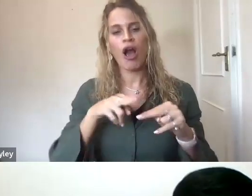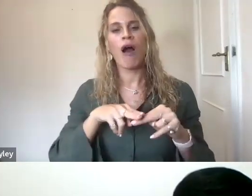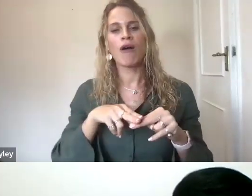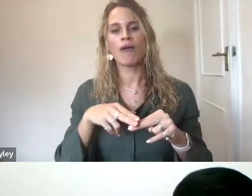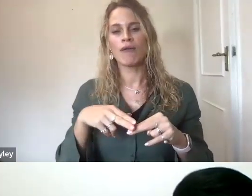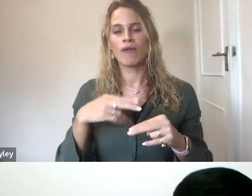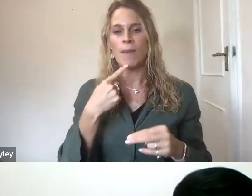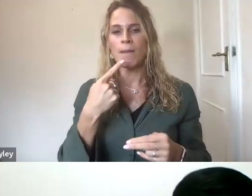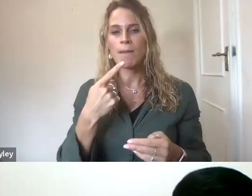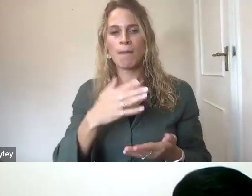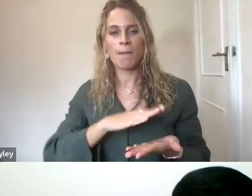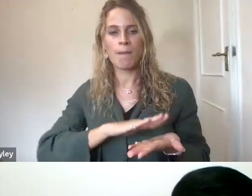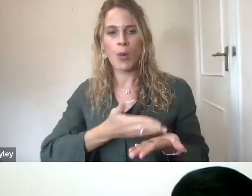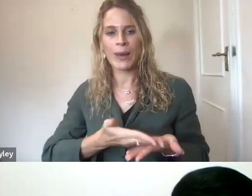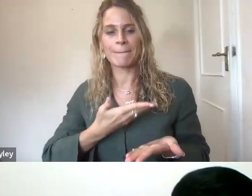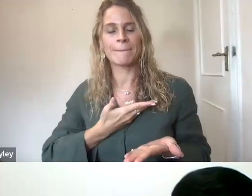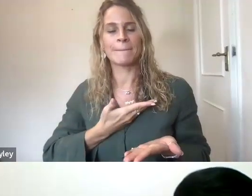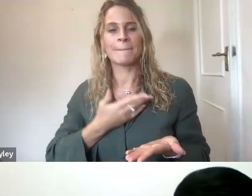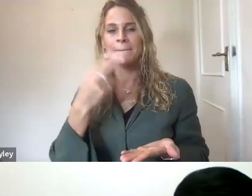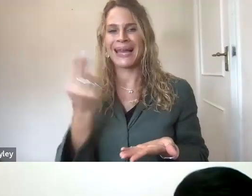of a Dream. I